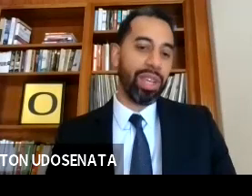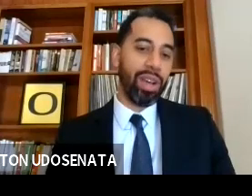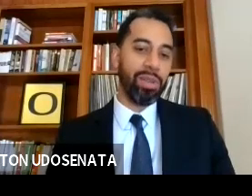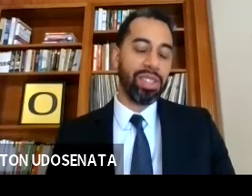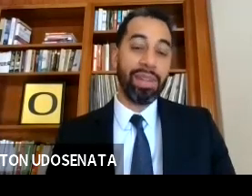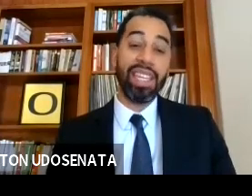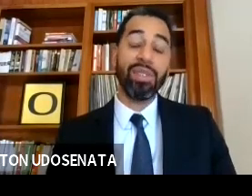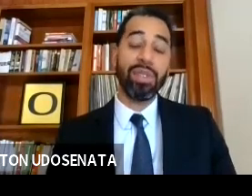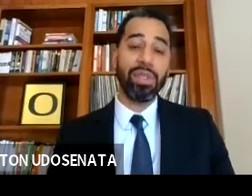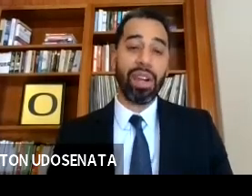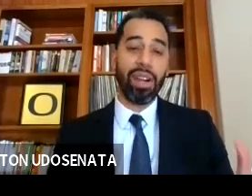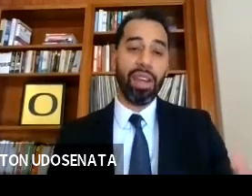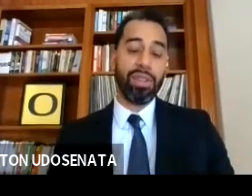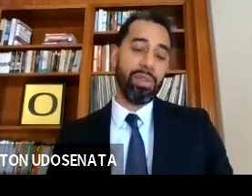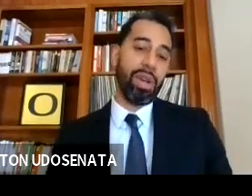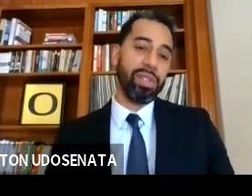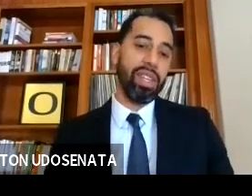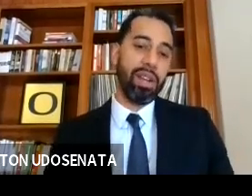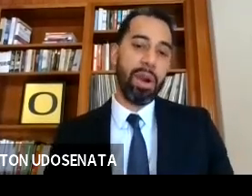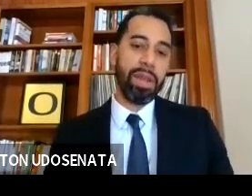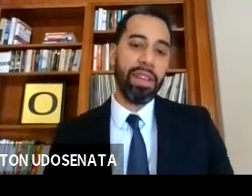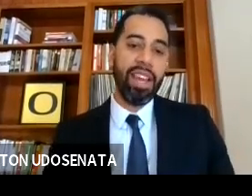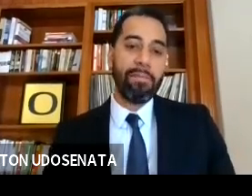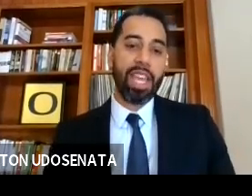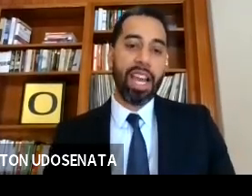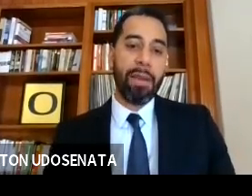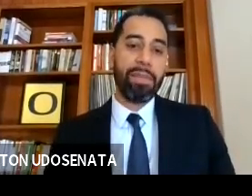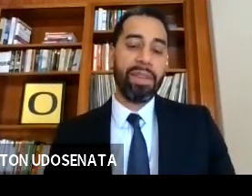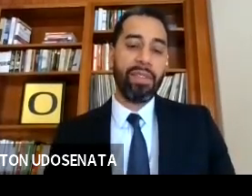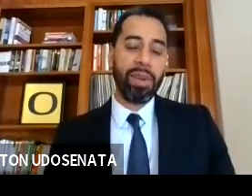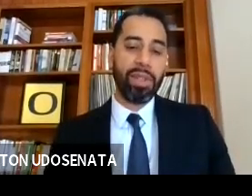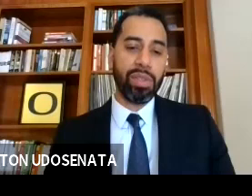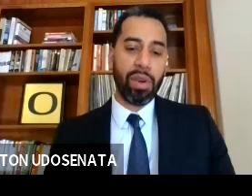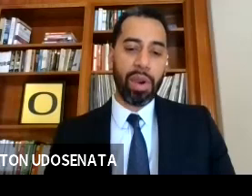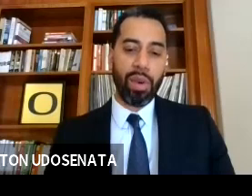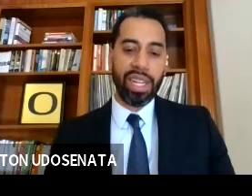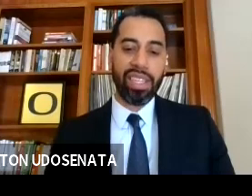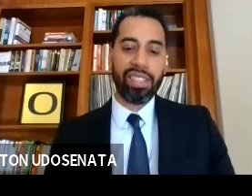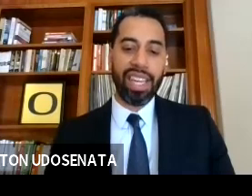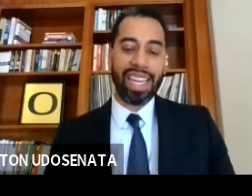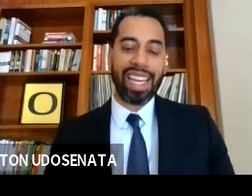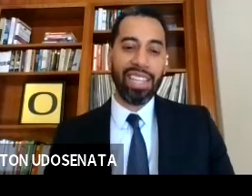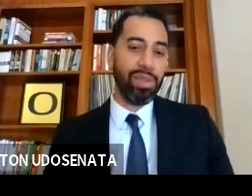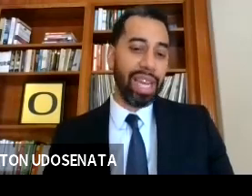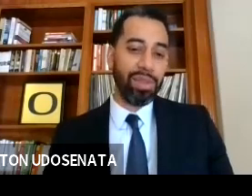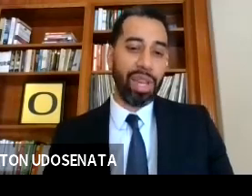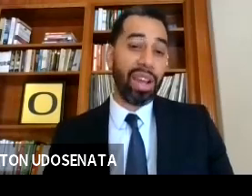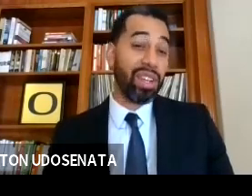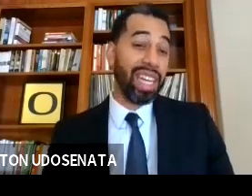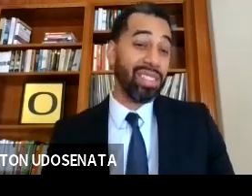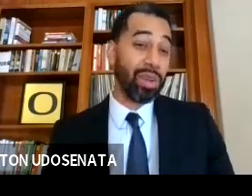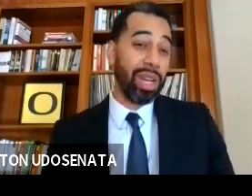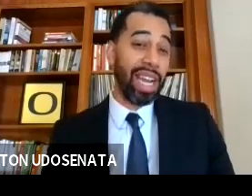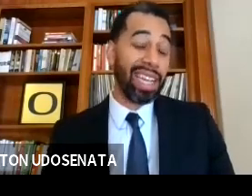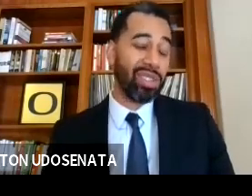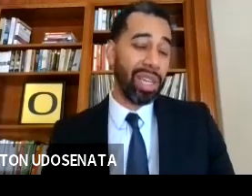one of 3 hosts. I'm going to introduce our other 2 hosts in a moment. But before we do so, I want to just guide you down to how